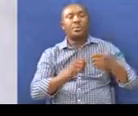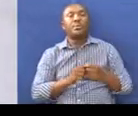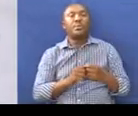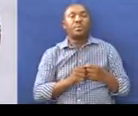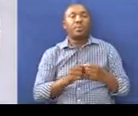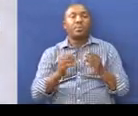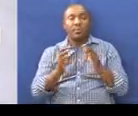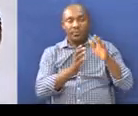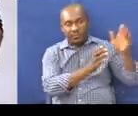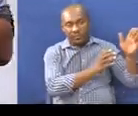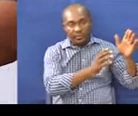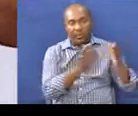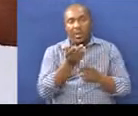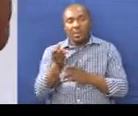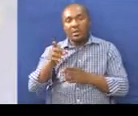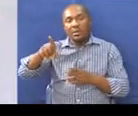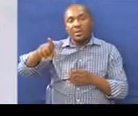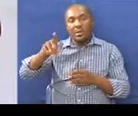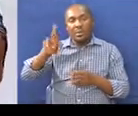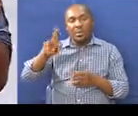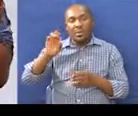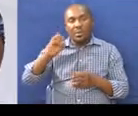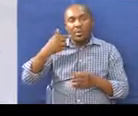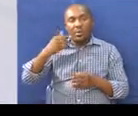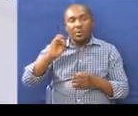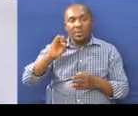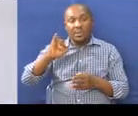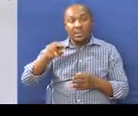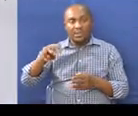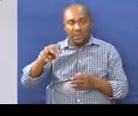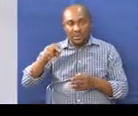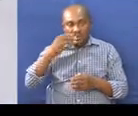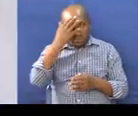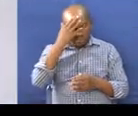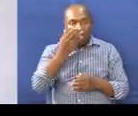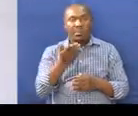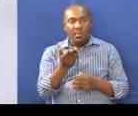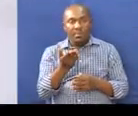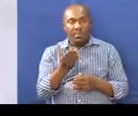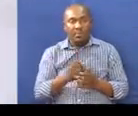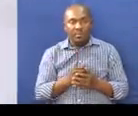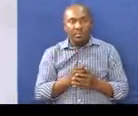of protein, food test under protein. The procedure: